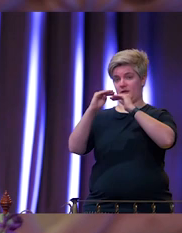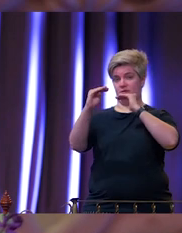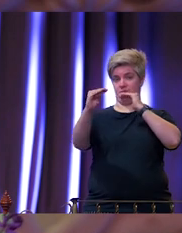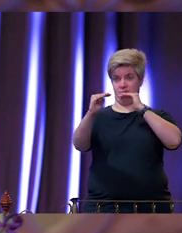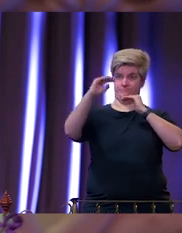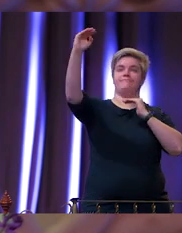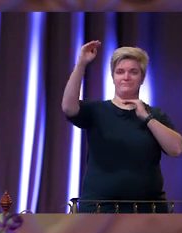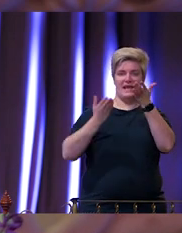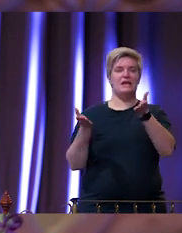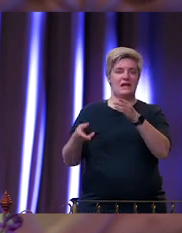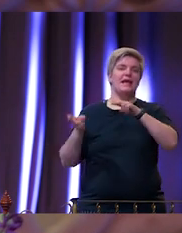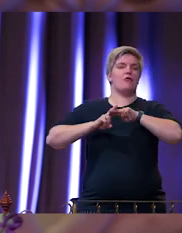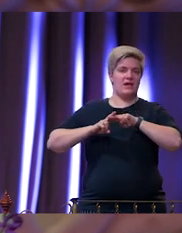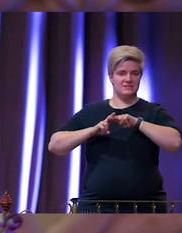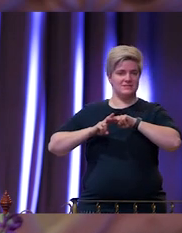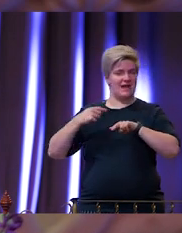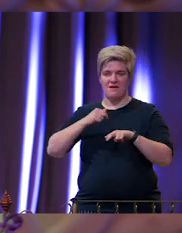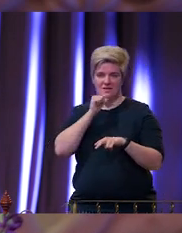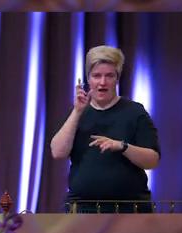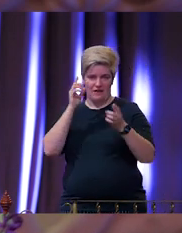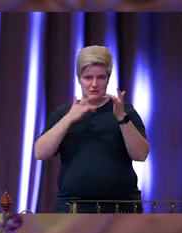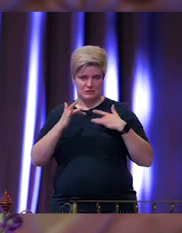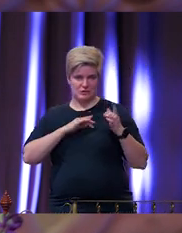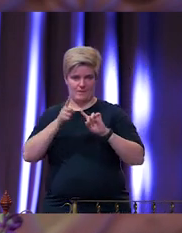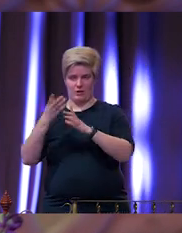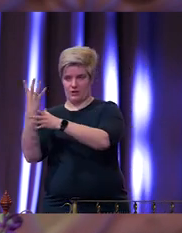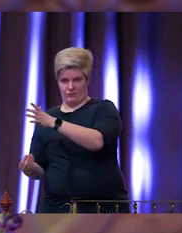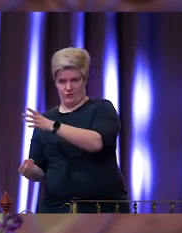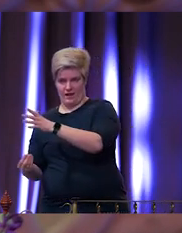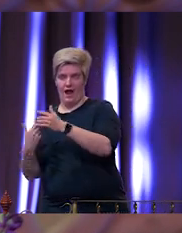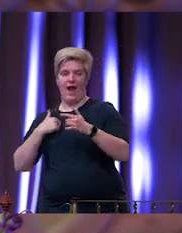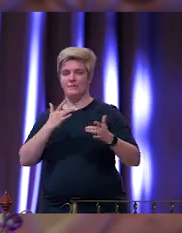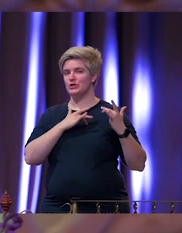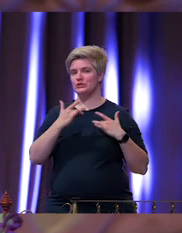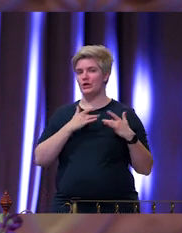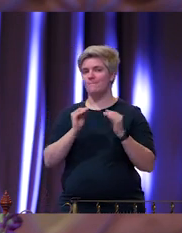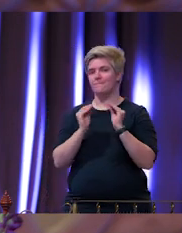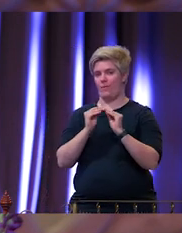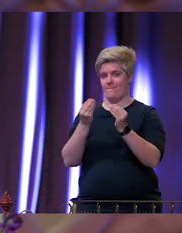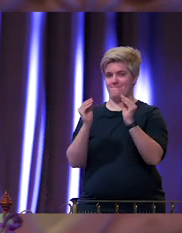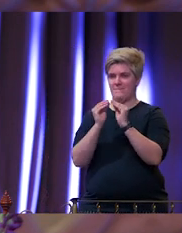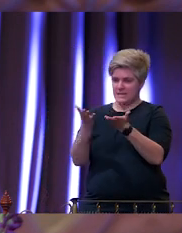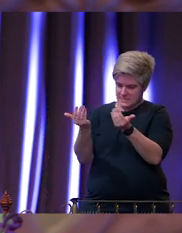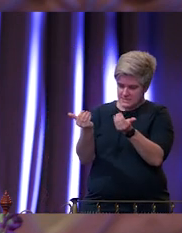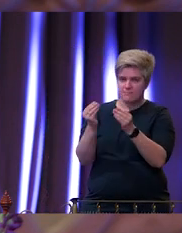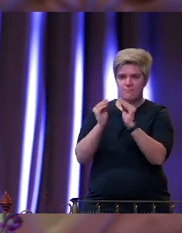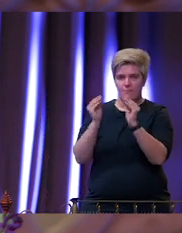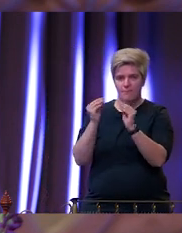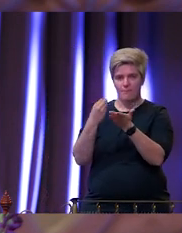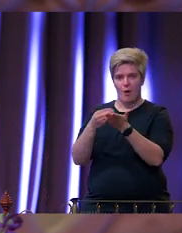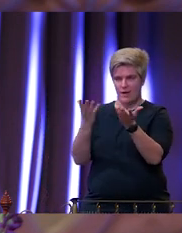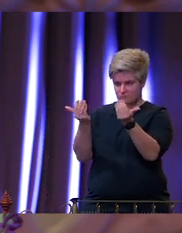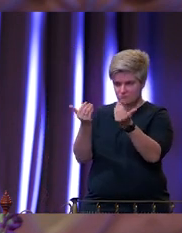increases, right? I'm not really worried about it going away. I'm worried about more money. So that